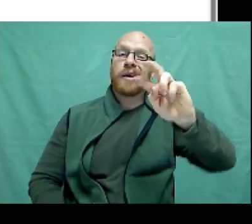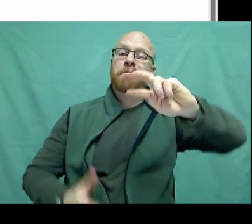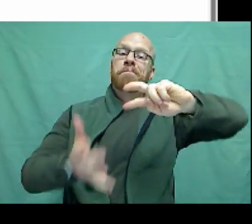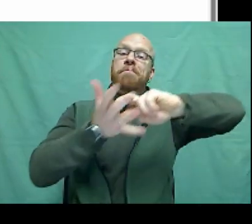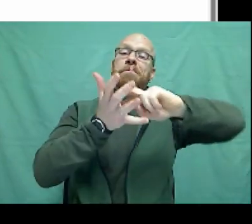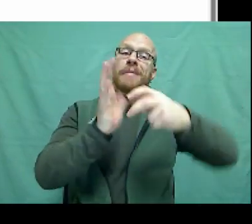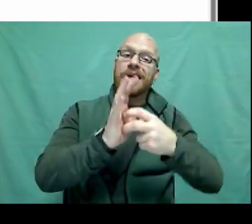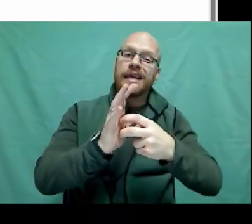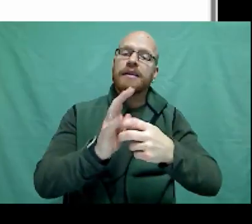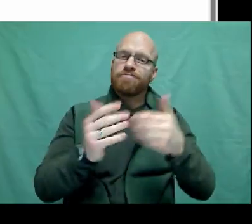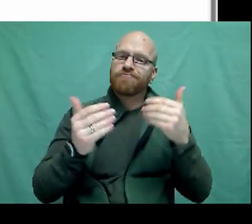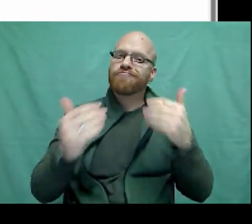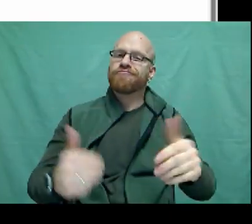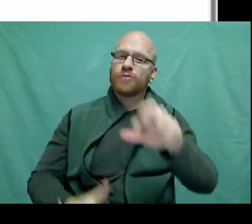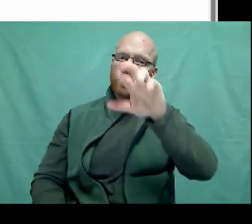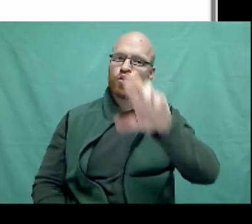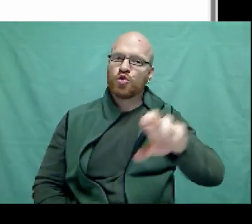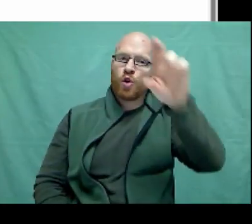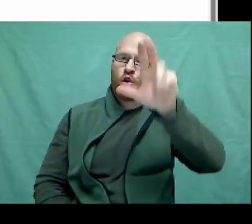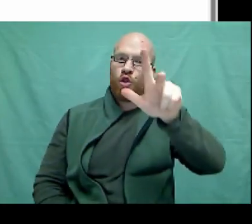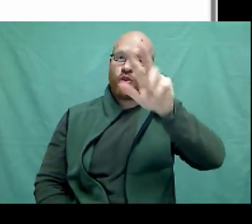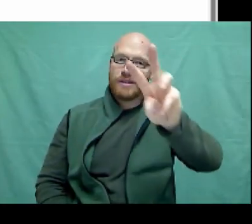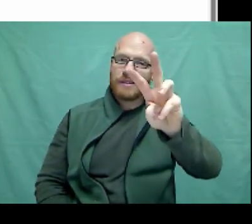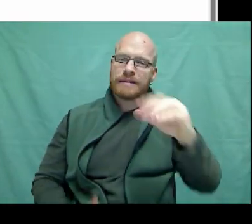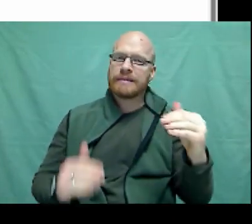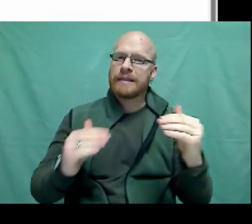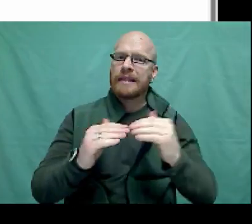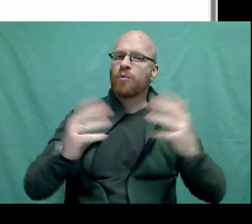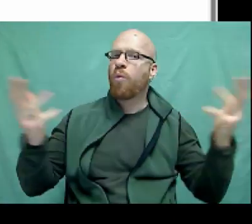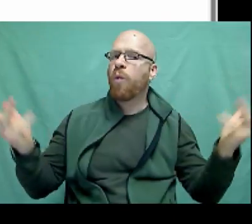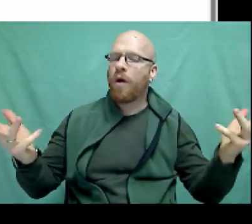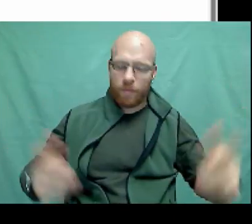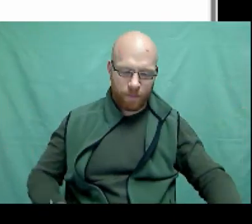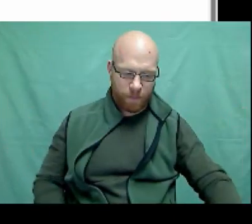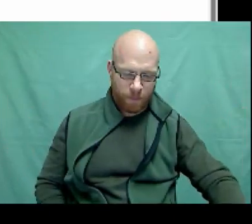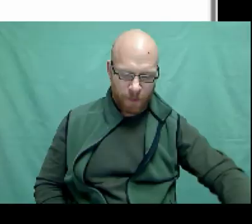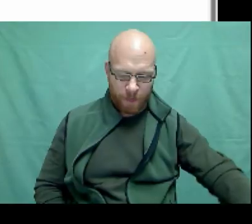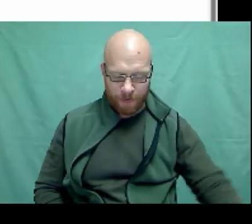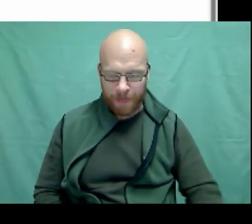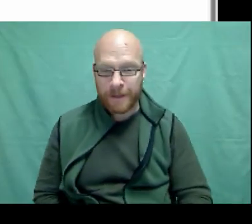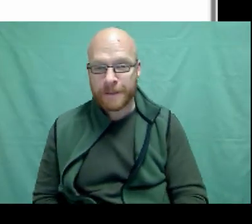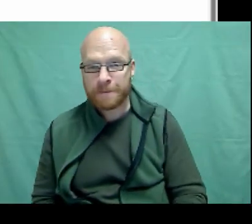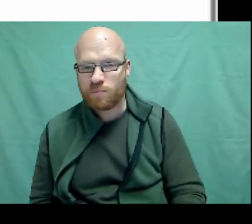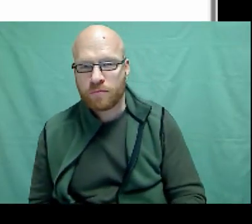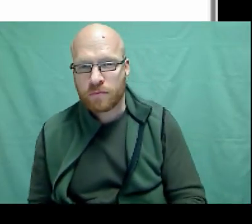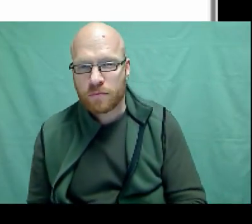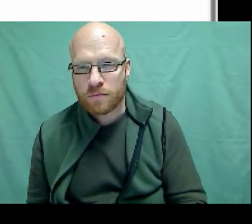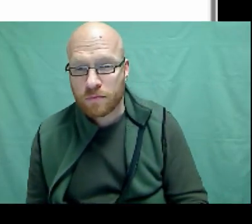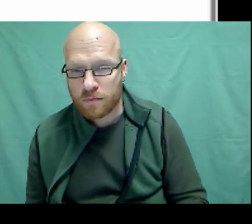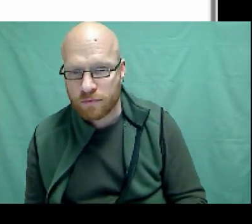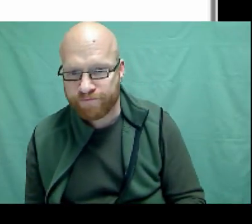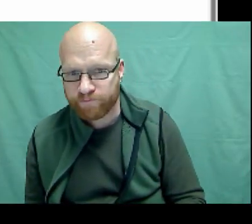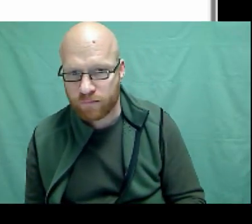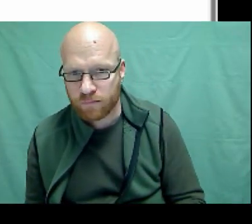square root of that is a perfect square, meaning we're going to take the square root of 36, and that is